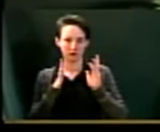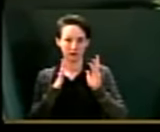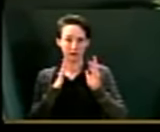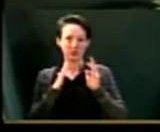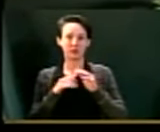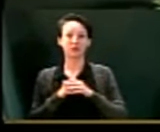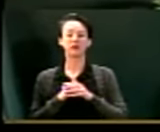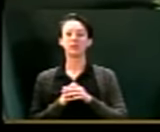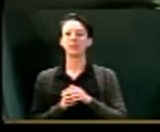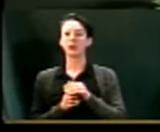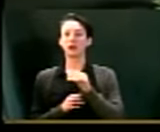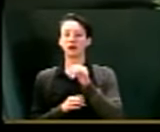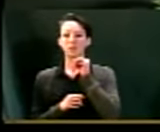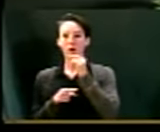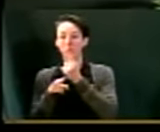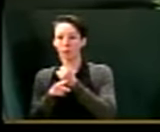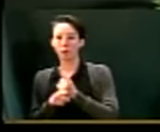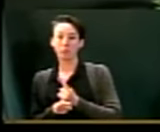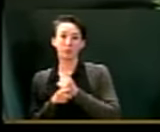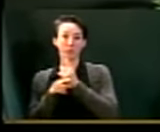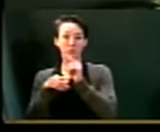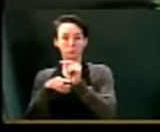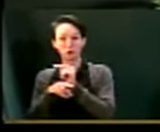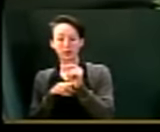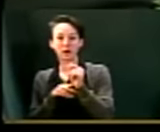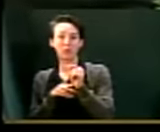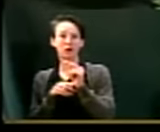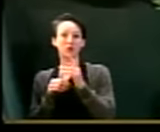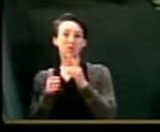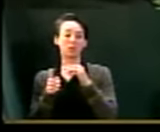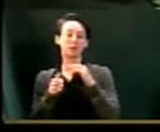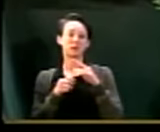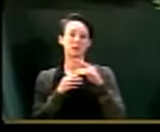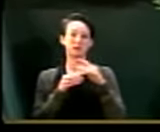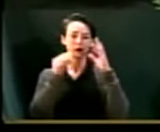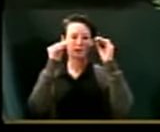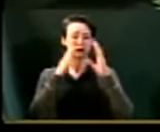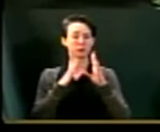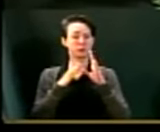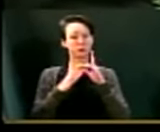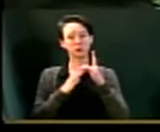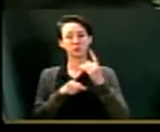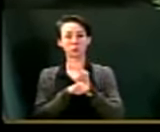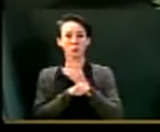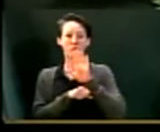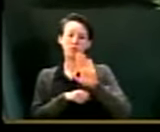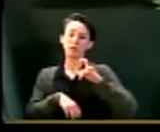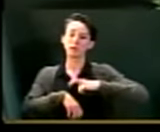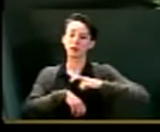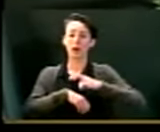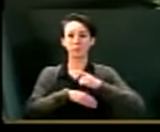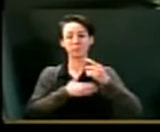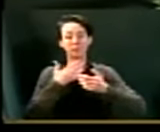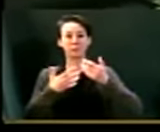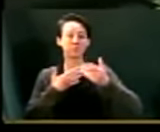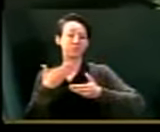and misinformation to their teachers. And teachers spent hours creating these portfolios to match developmentally inappropriate rubrics that